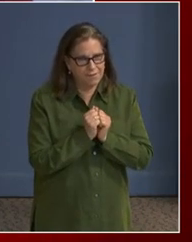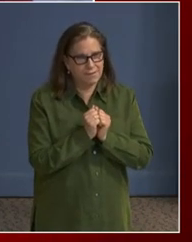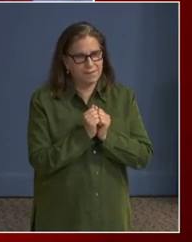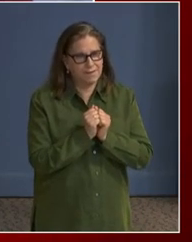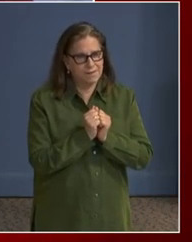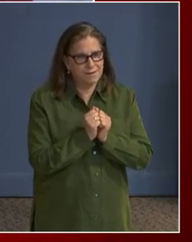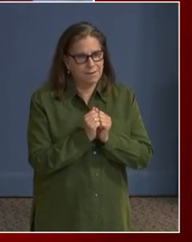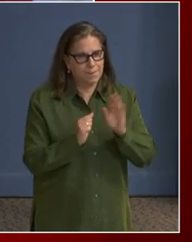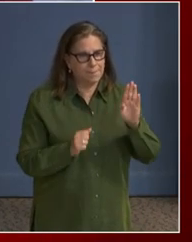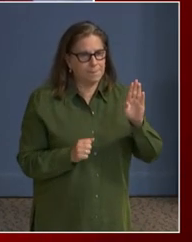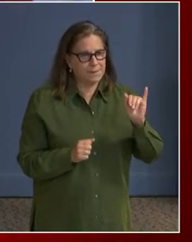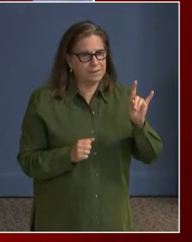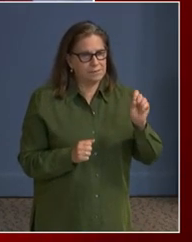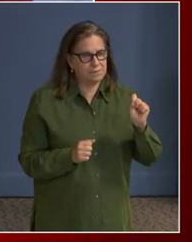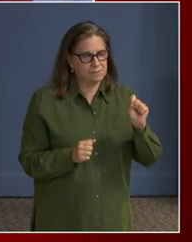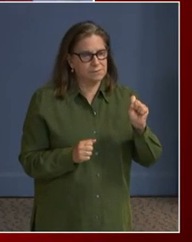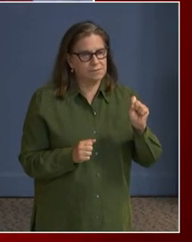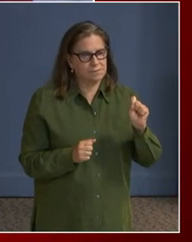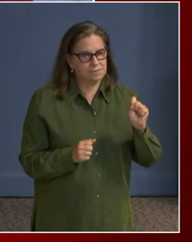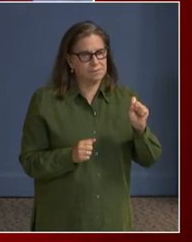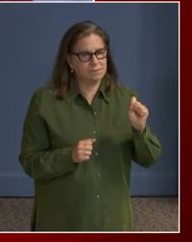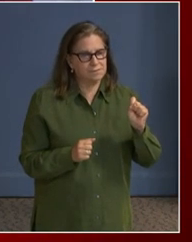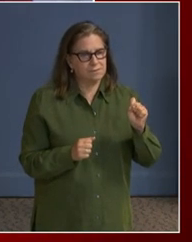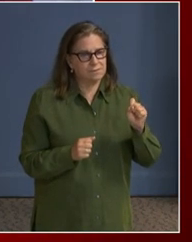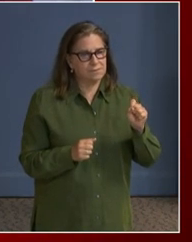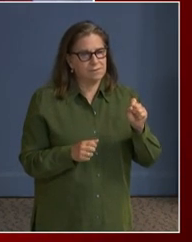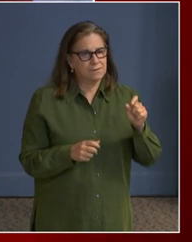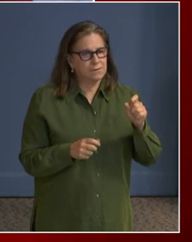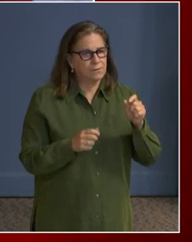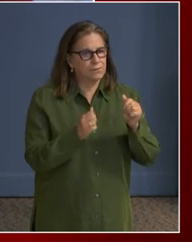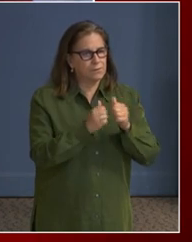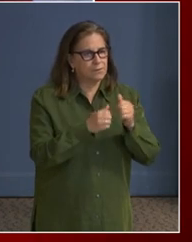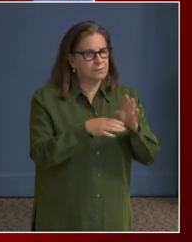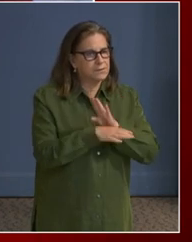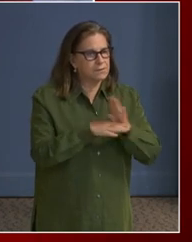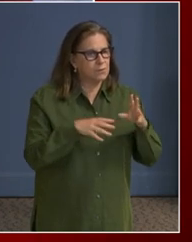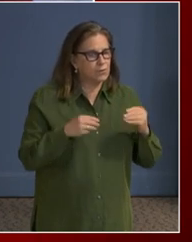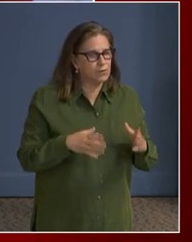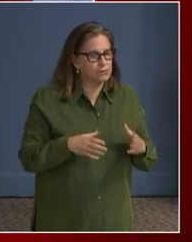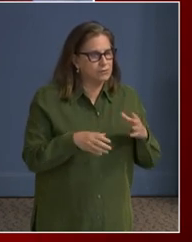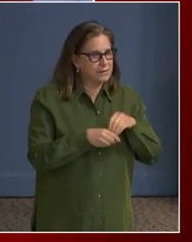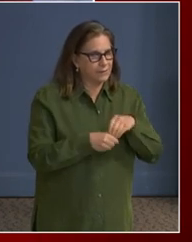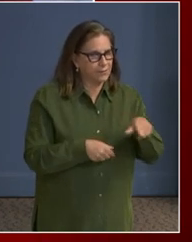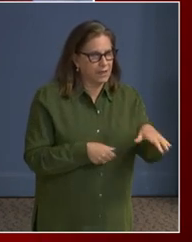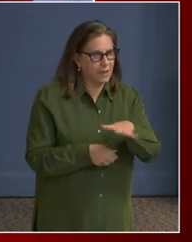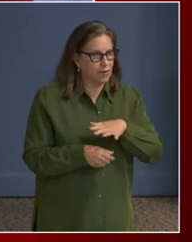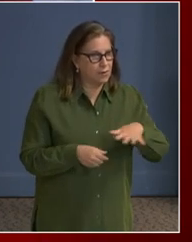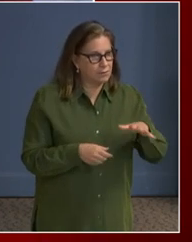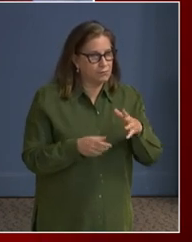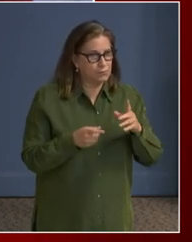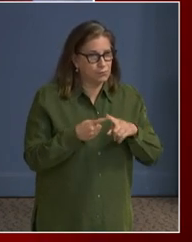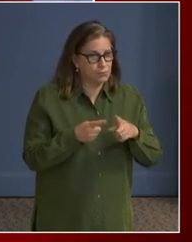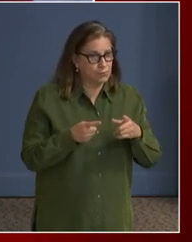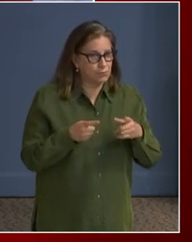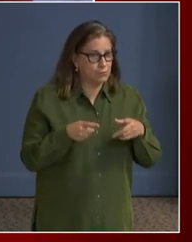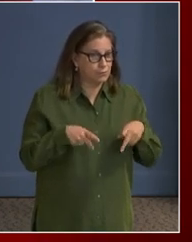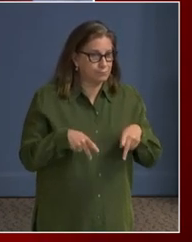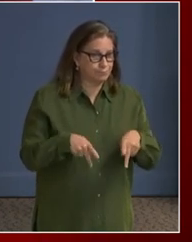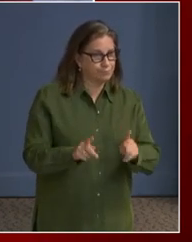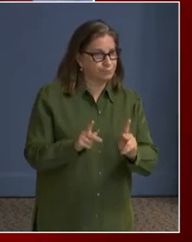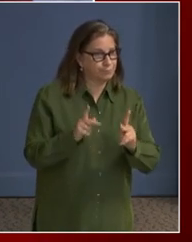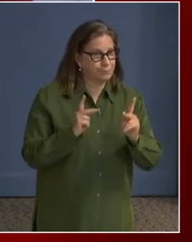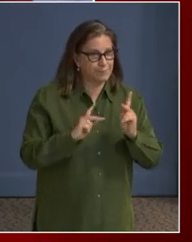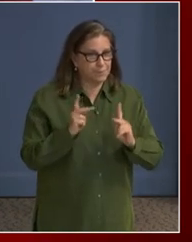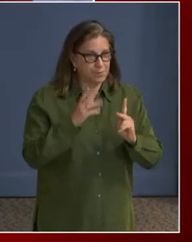in the area to try to find locations for authorized vending. Currently, folks have been there, and